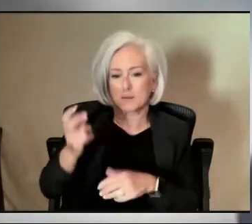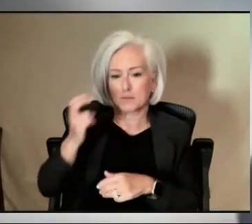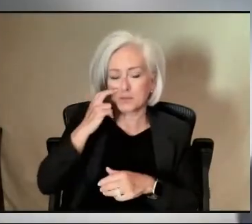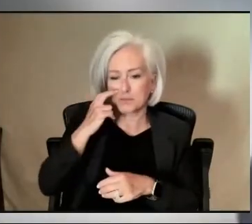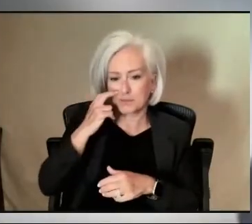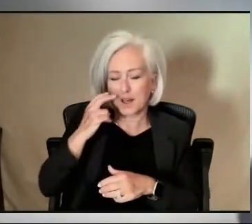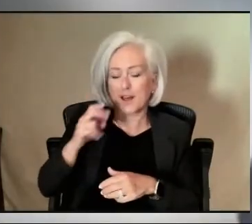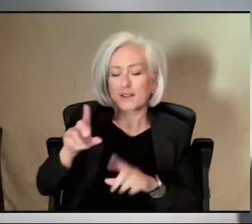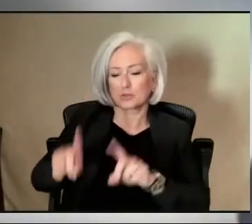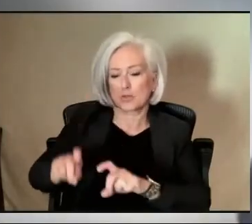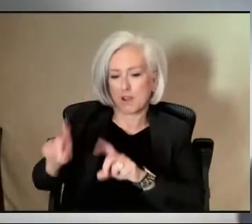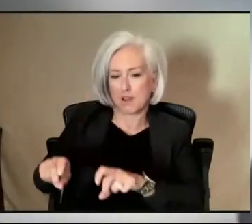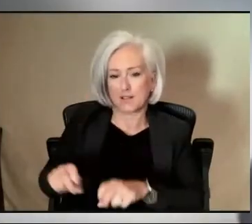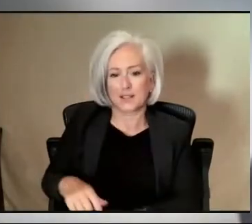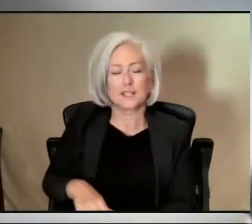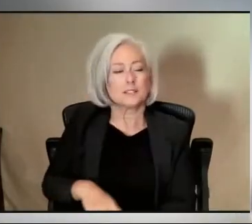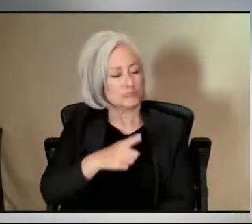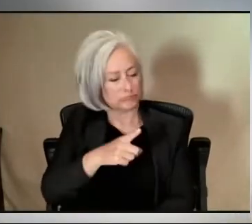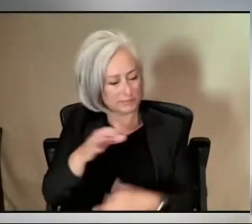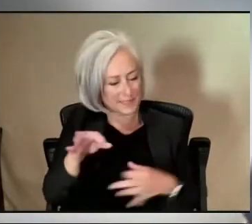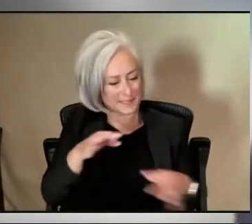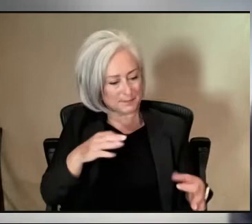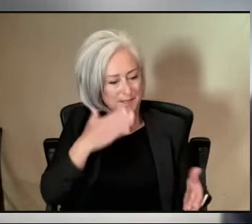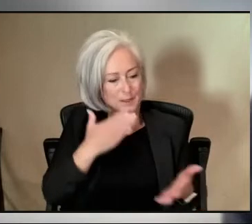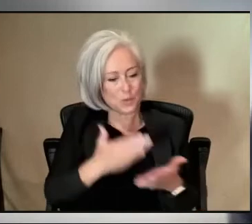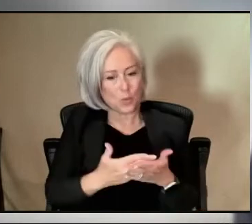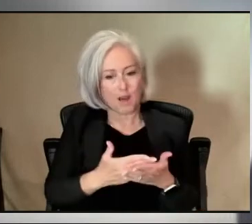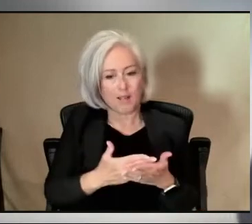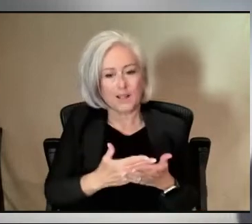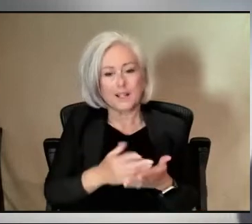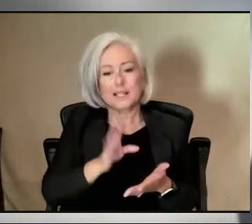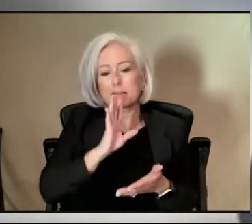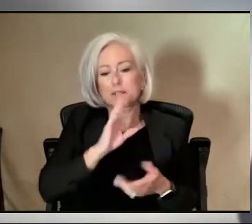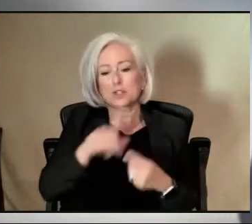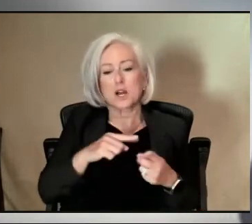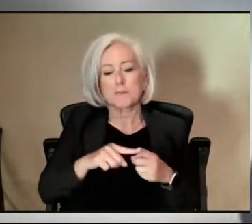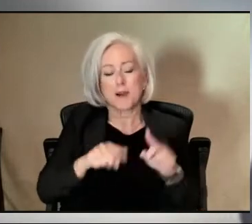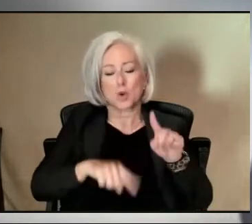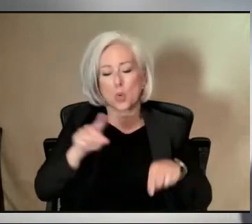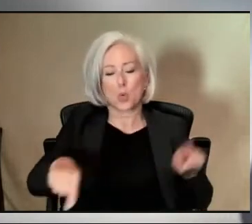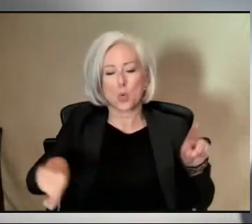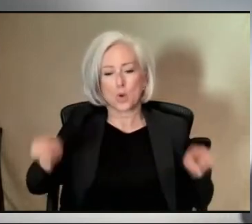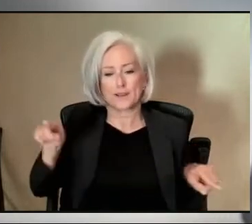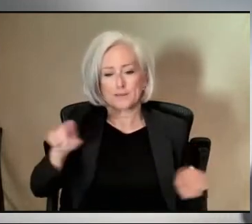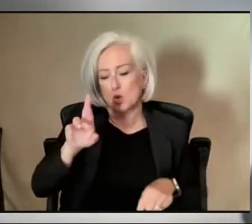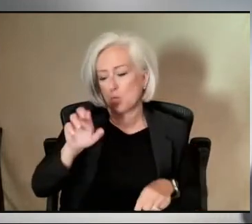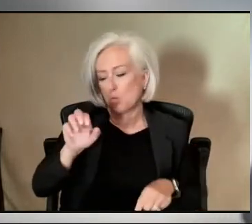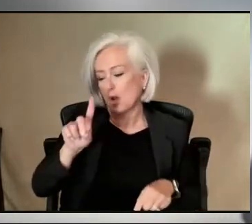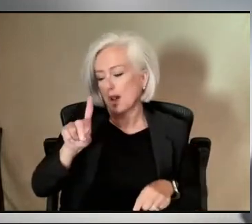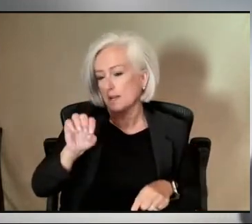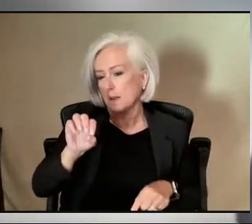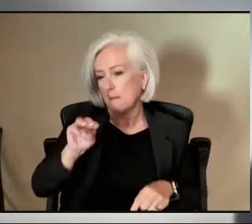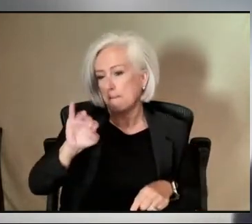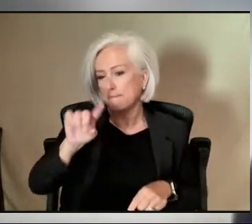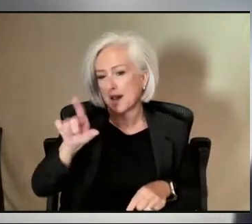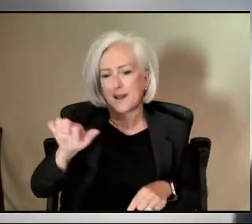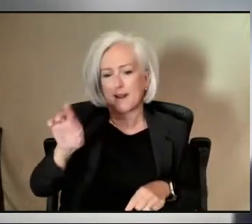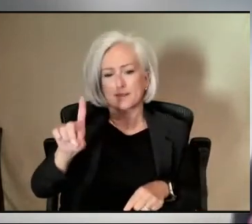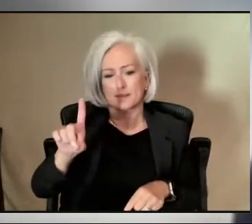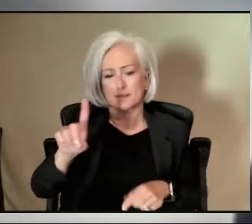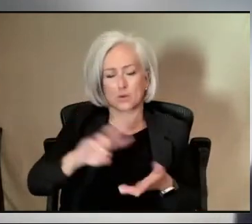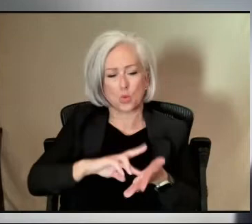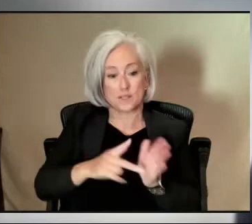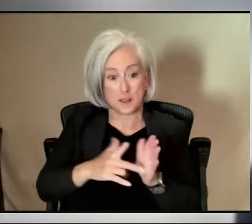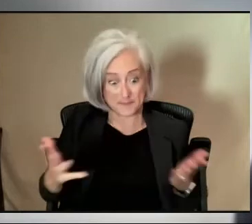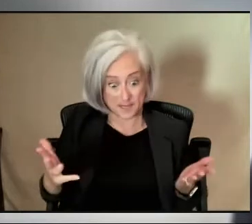and helpfully. Let me just attack the randomized part of it. So what randomized means is that once we